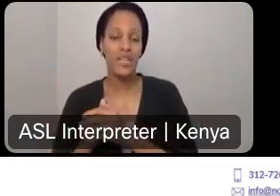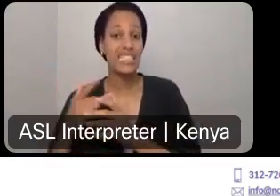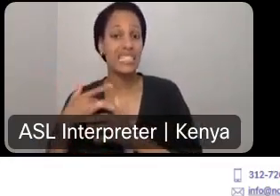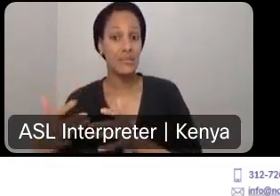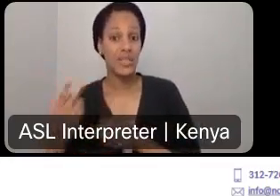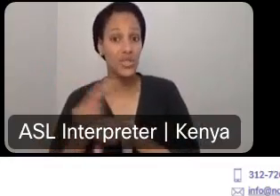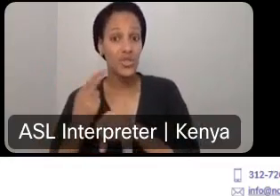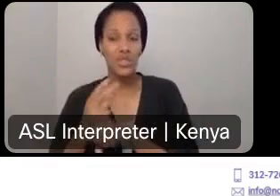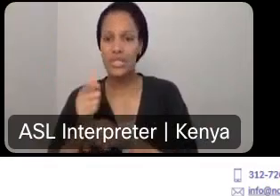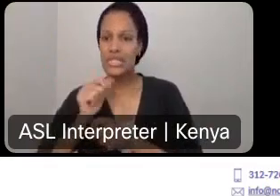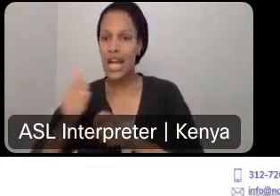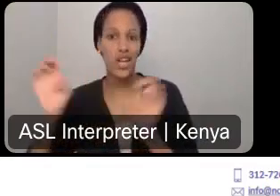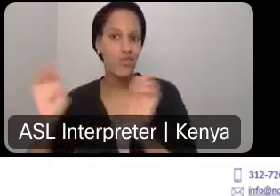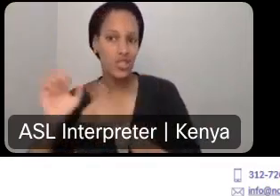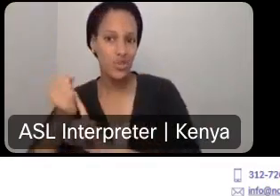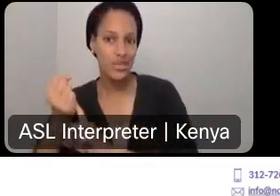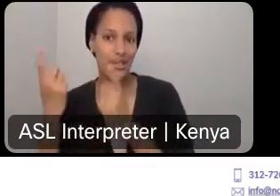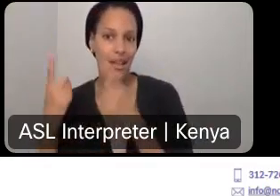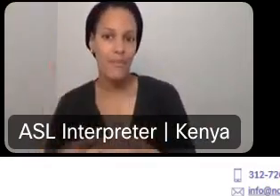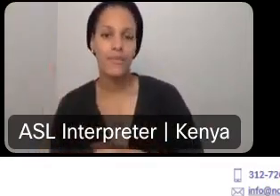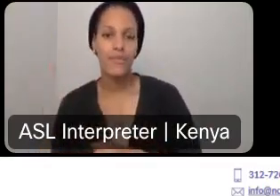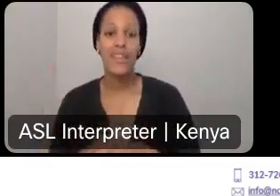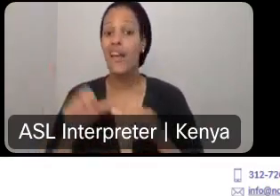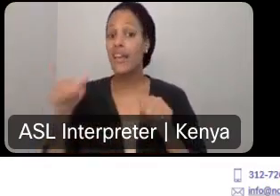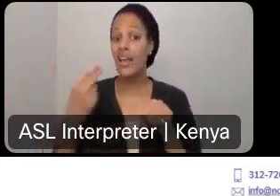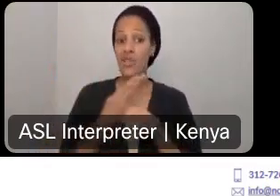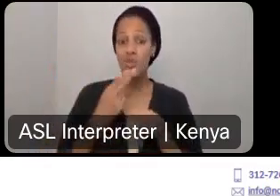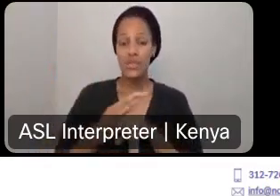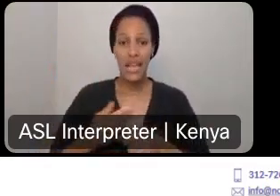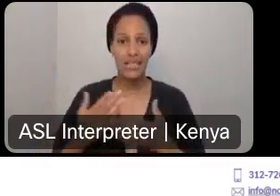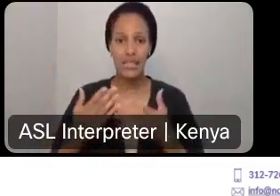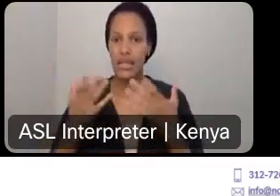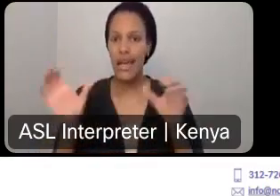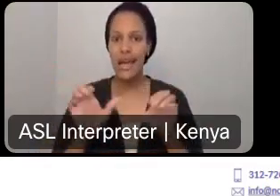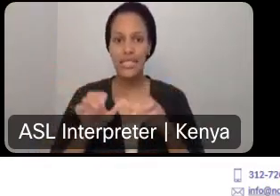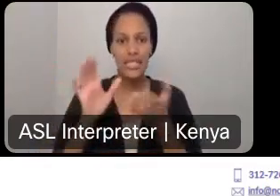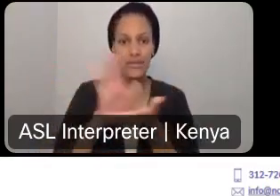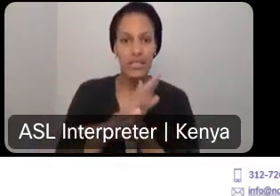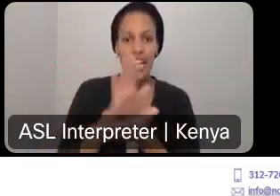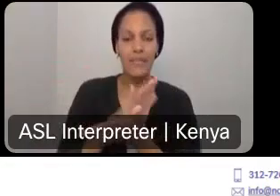Keep it as a living document that you can revisit and update regularly.